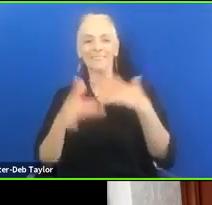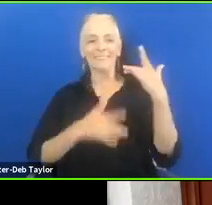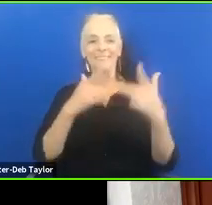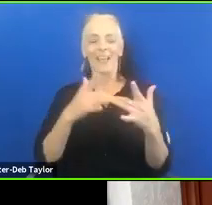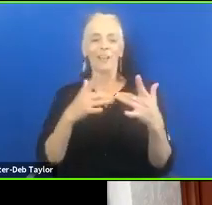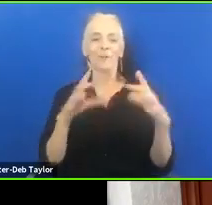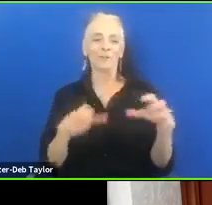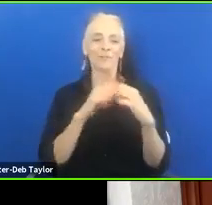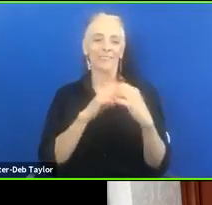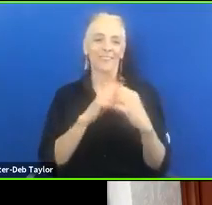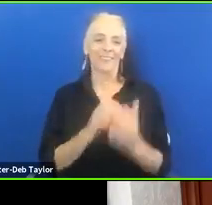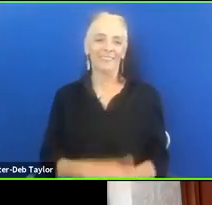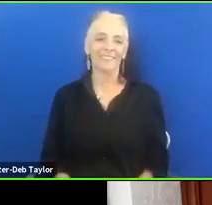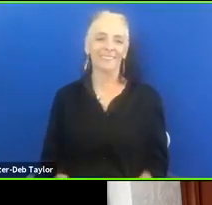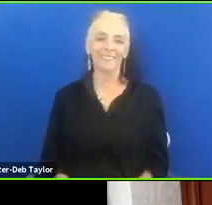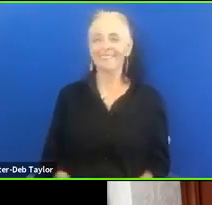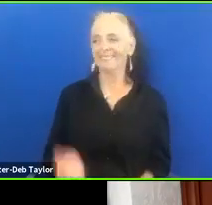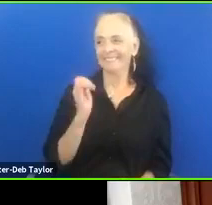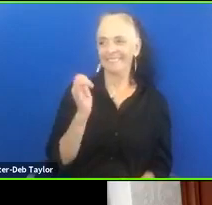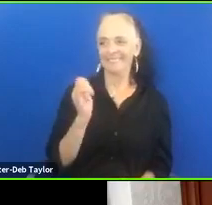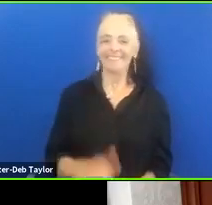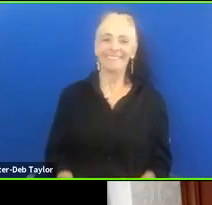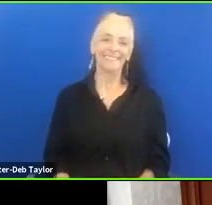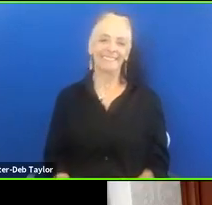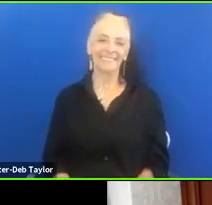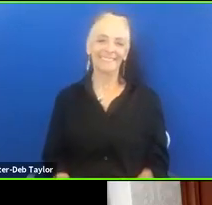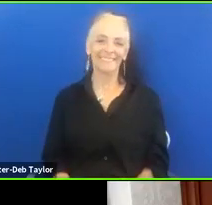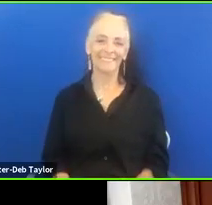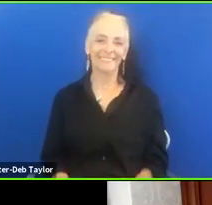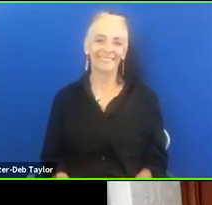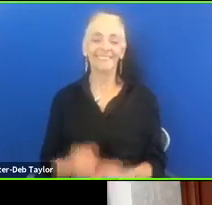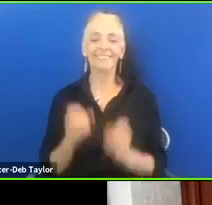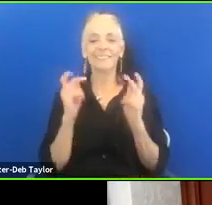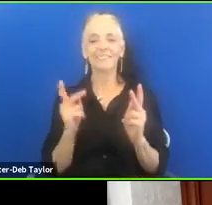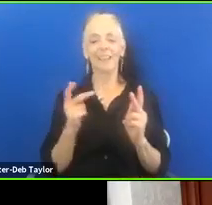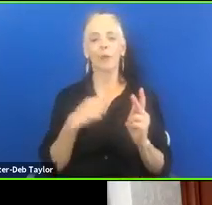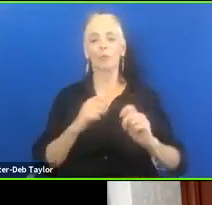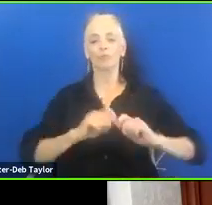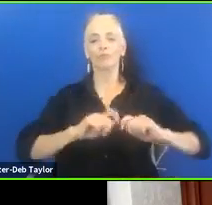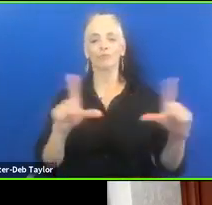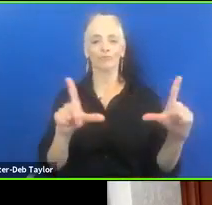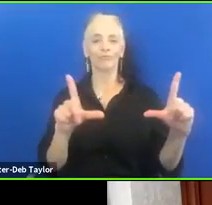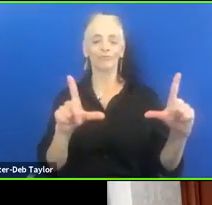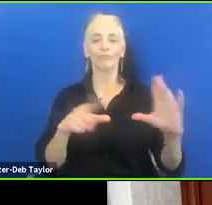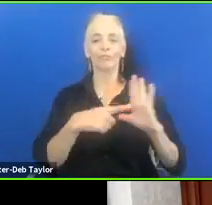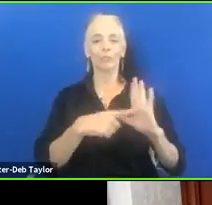together. Me too. All right, I'm going to share my screen.